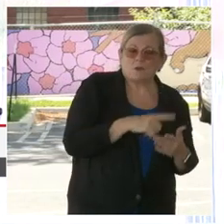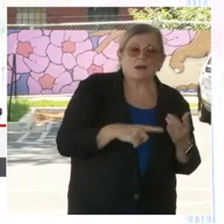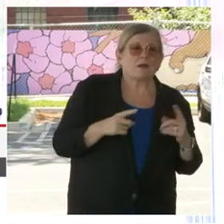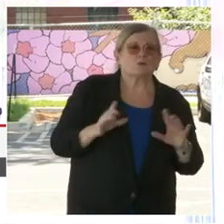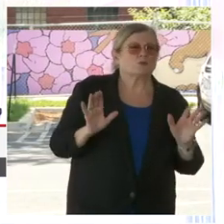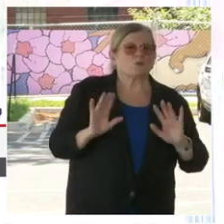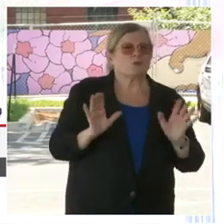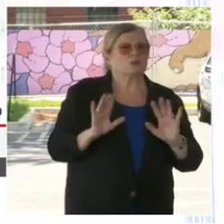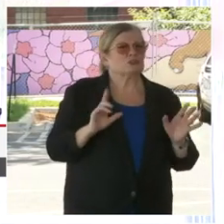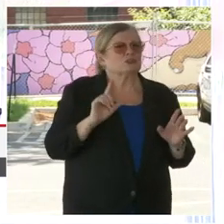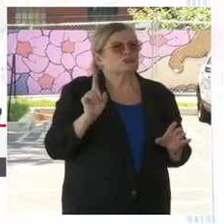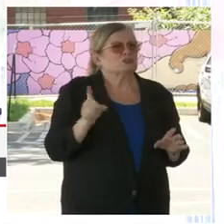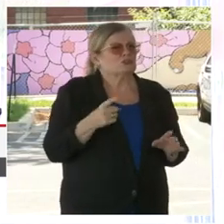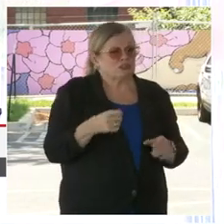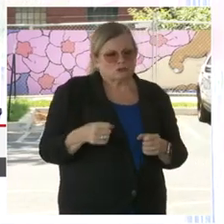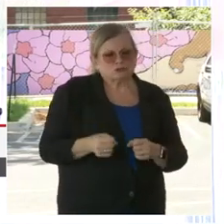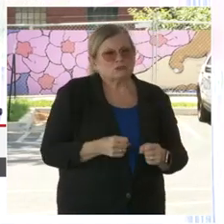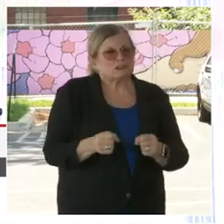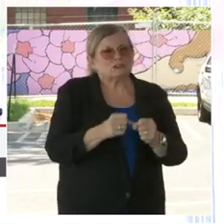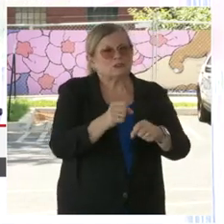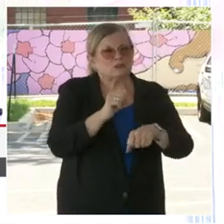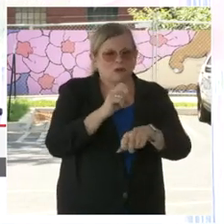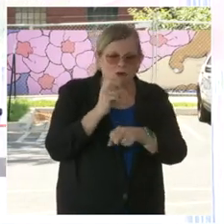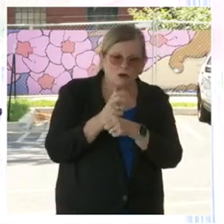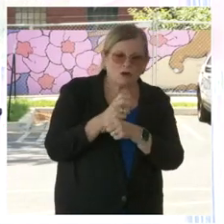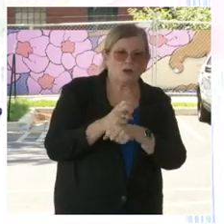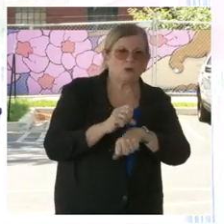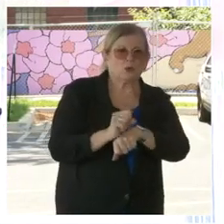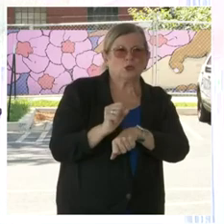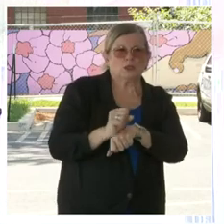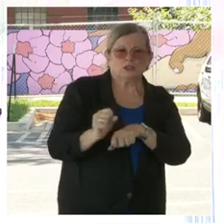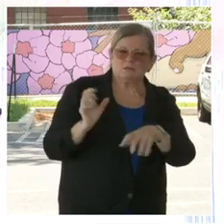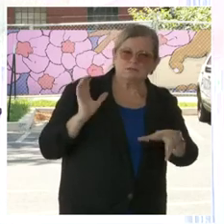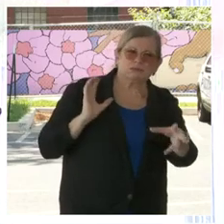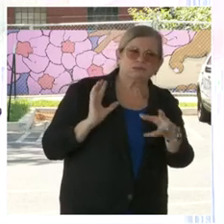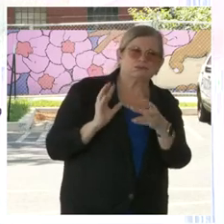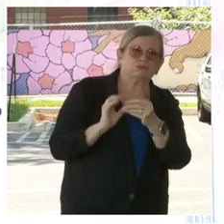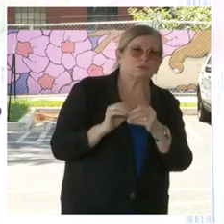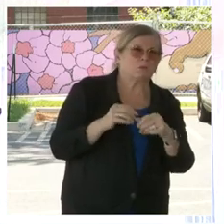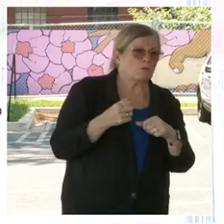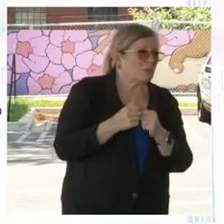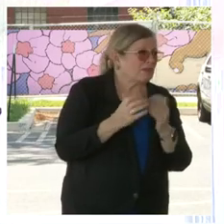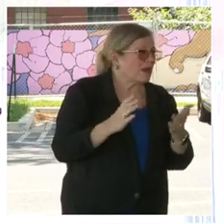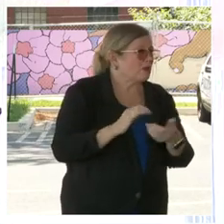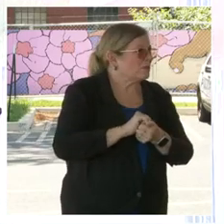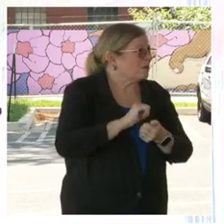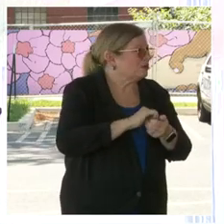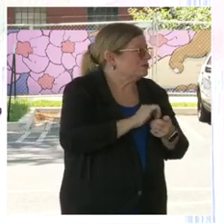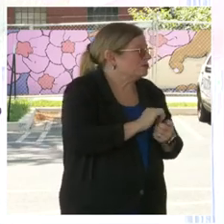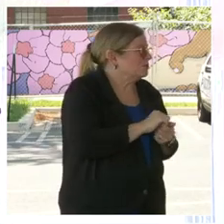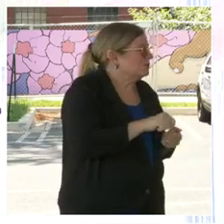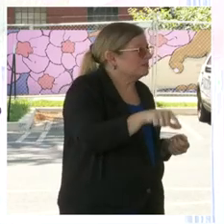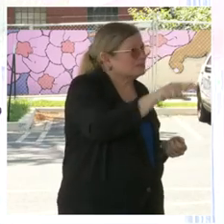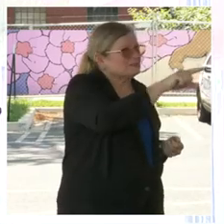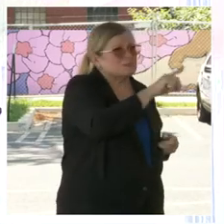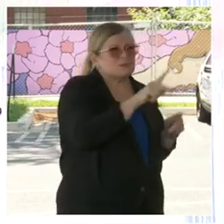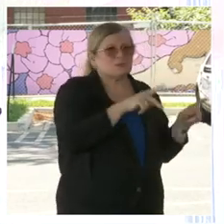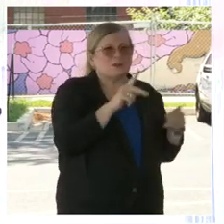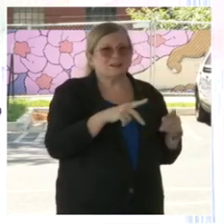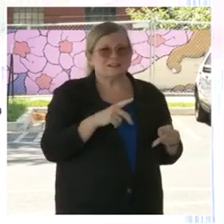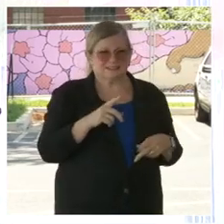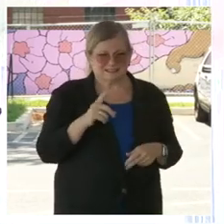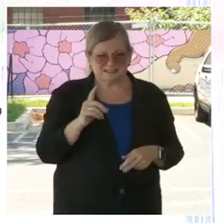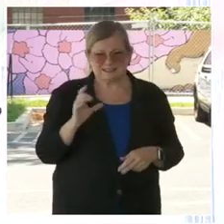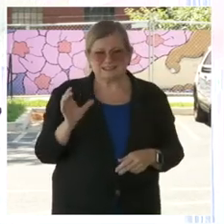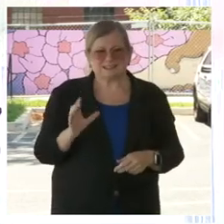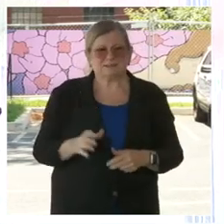lot of hard work. And it certainly hasn't happened without the partnership of members of the Council of the District of Columbia. So I